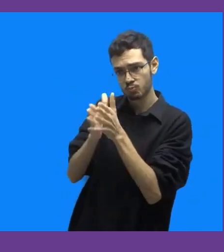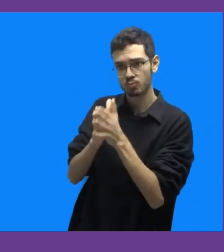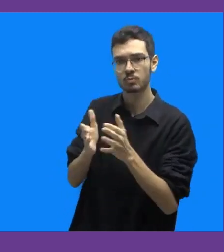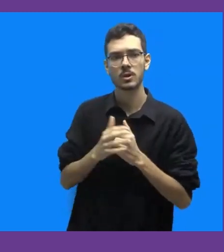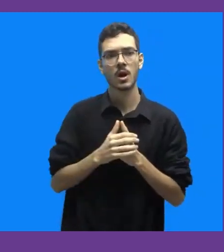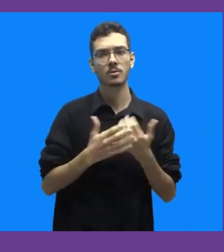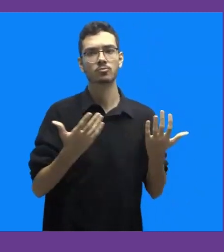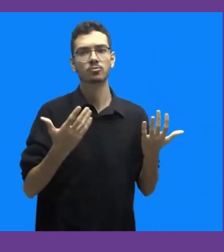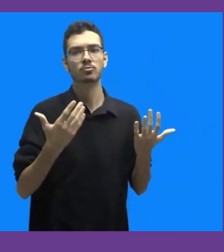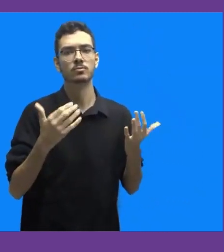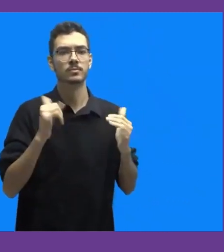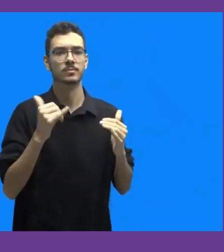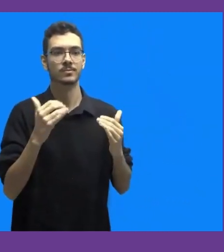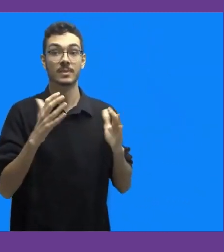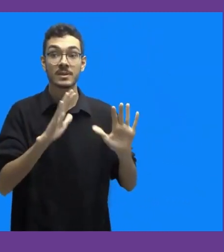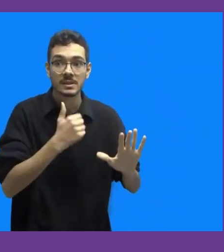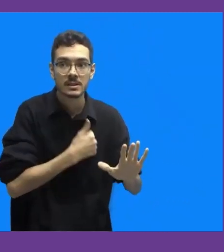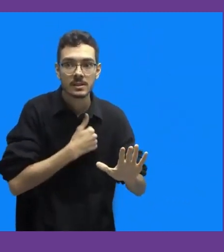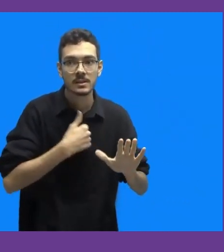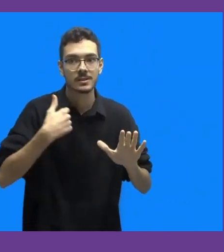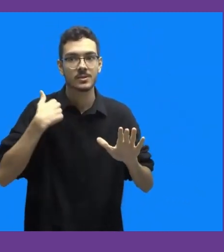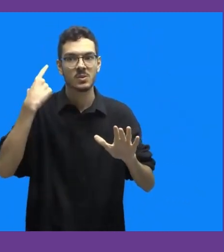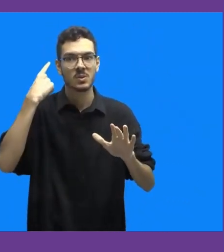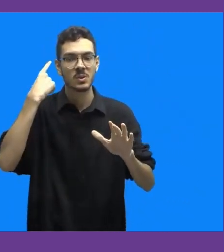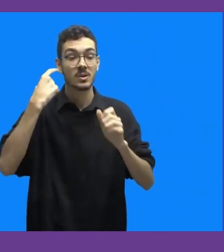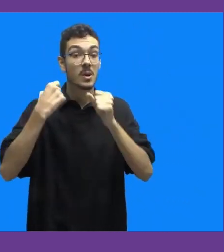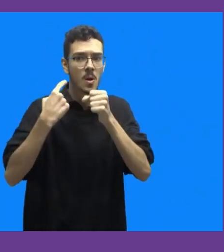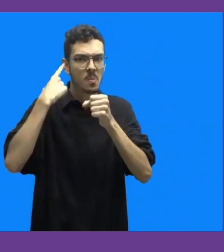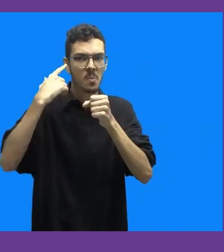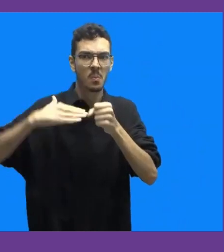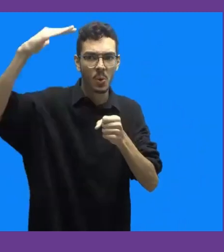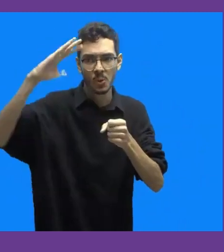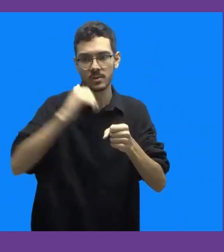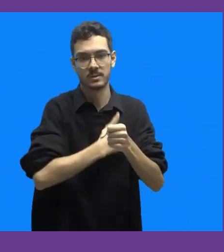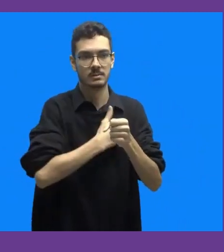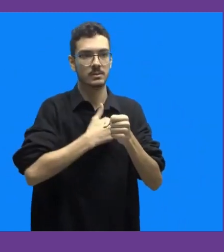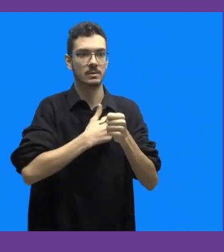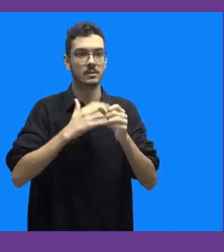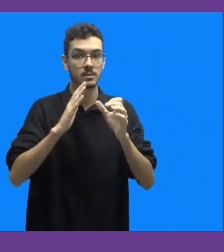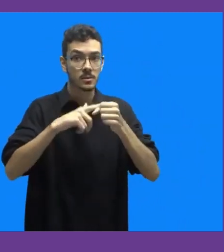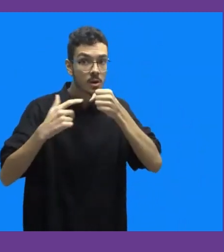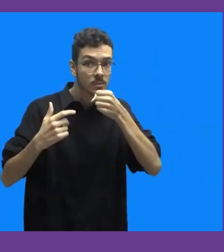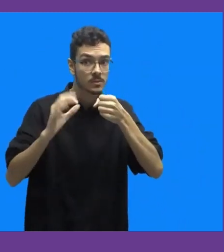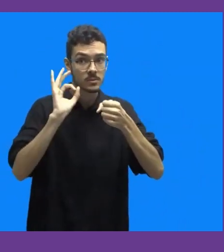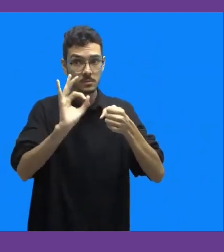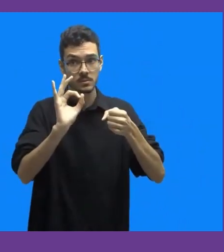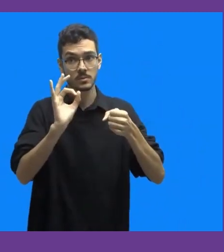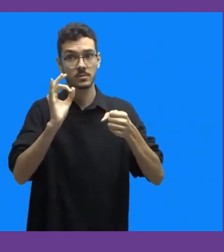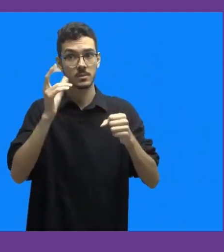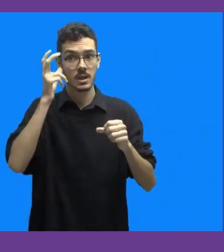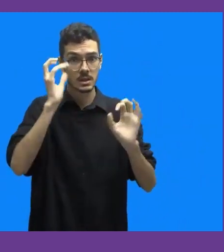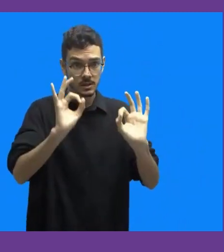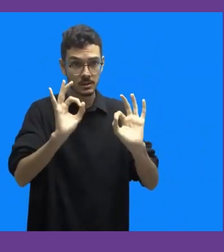Okay, so I think you can hear me, right? Good. I won't touch it anymore. Okay, so that